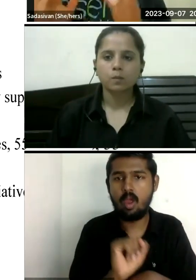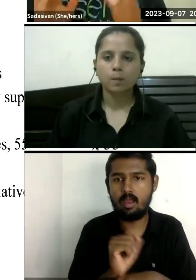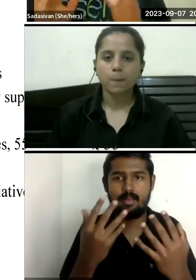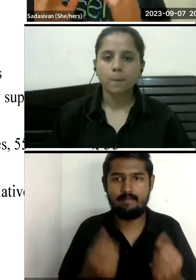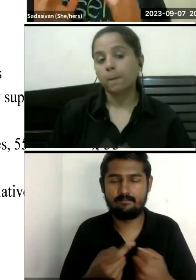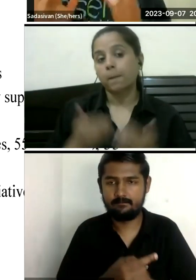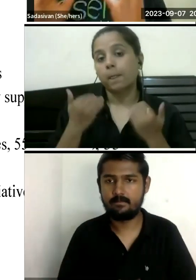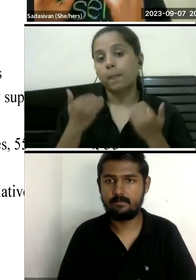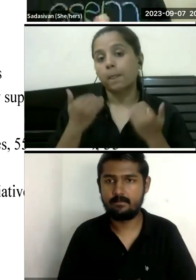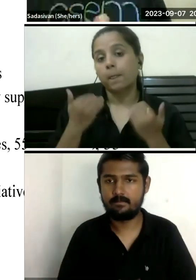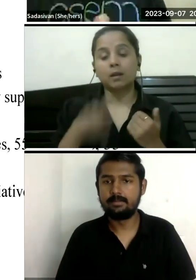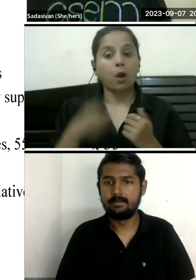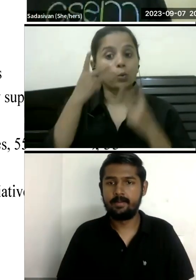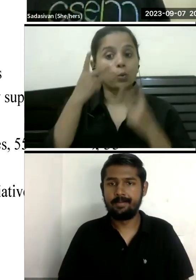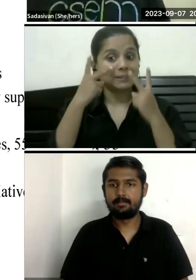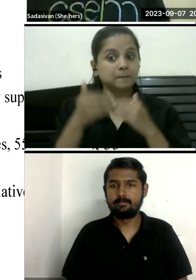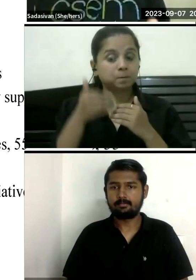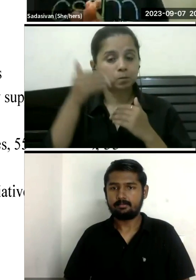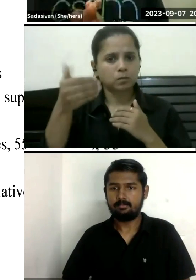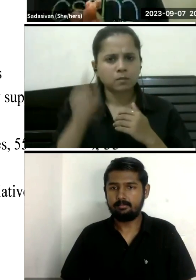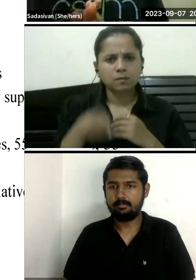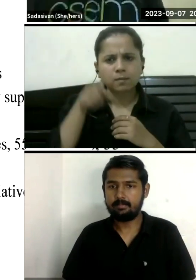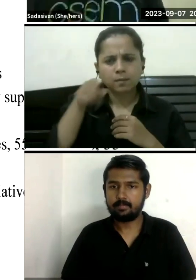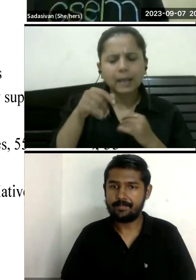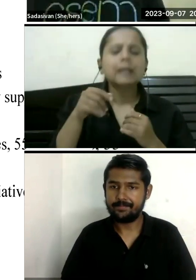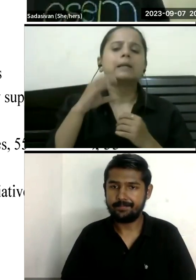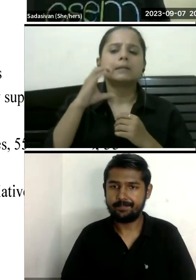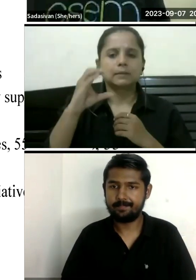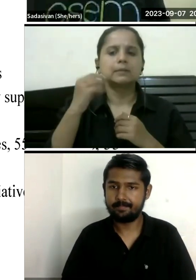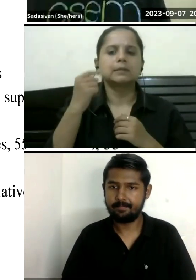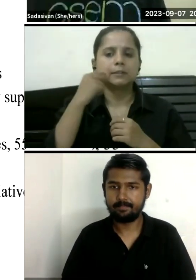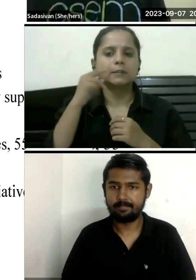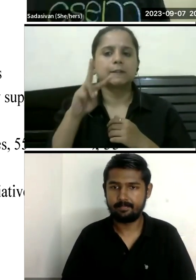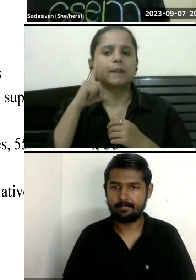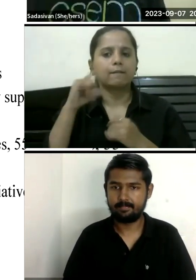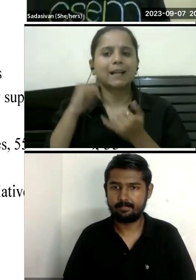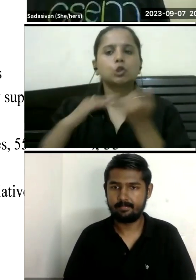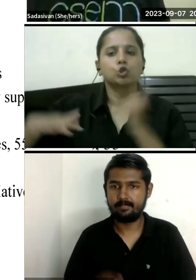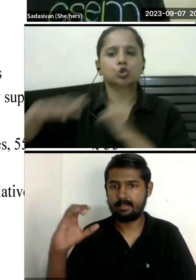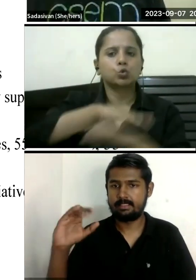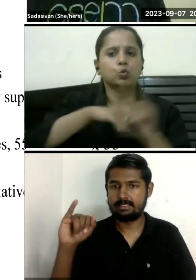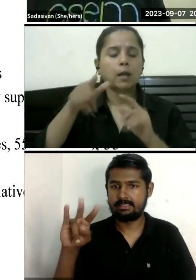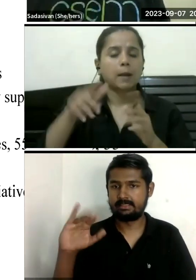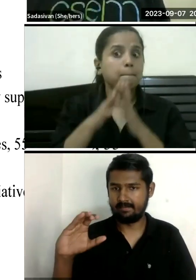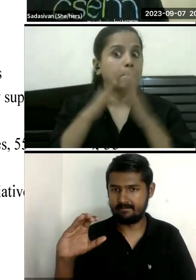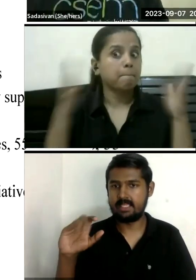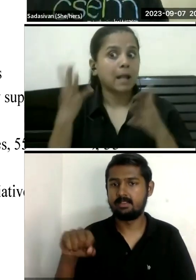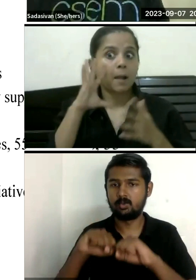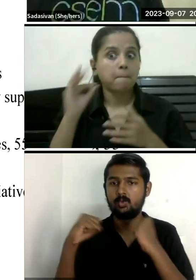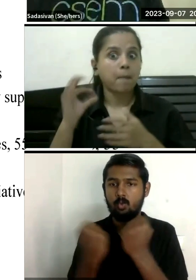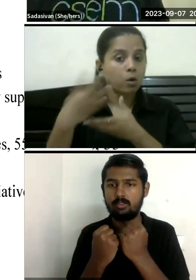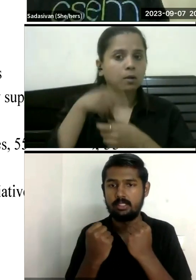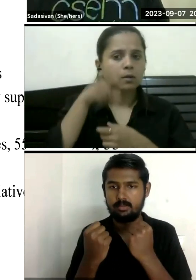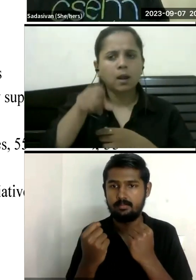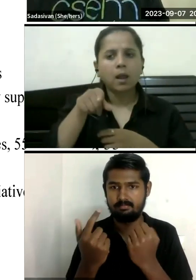whereas when we look at the interventions of the civil society, it is a huge contribution from the patient advocacy